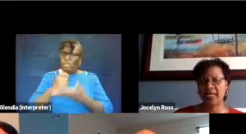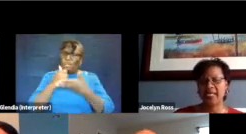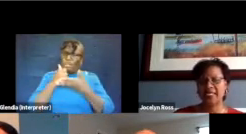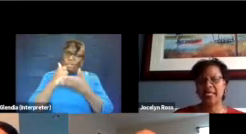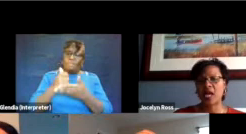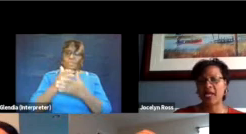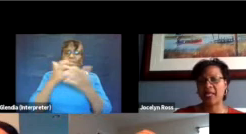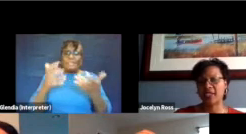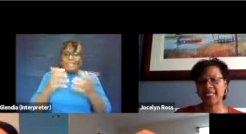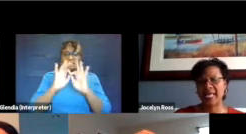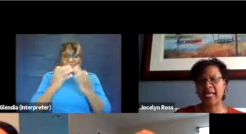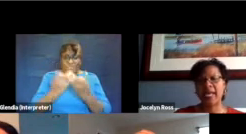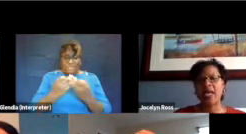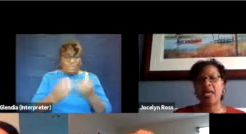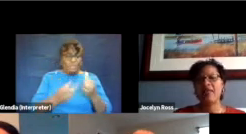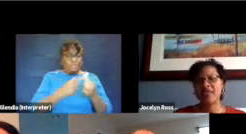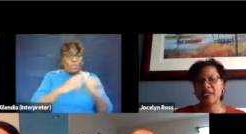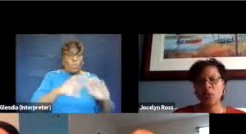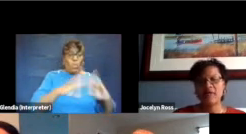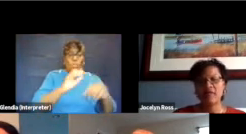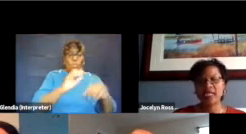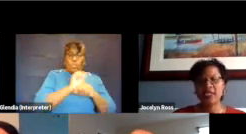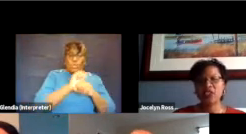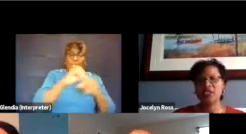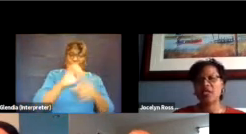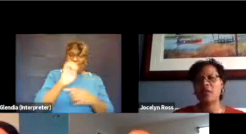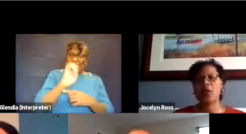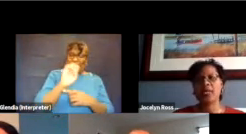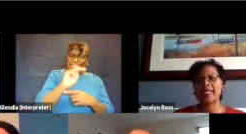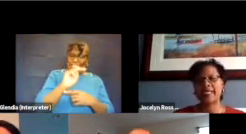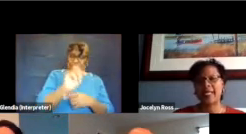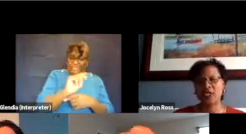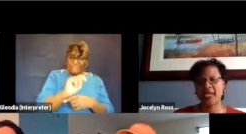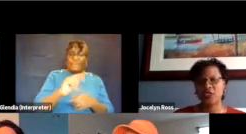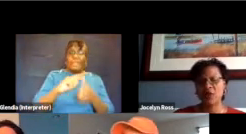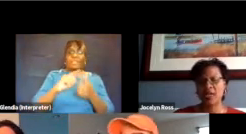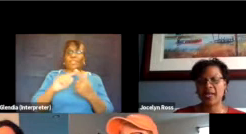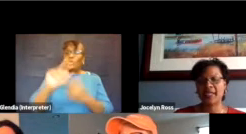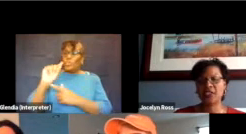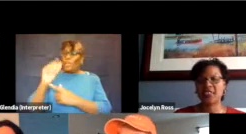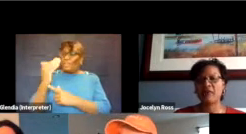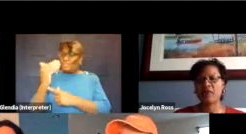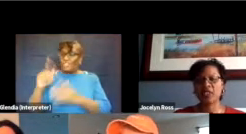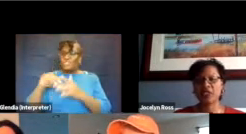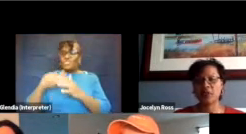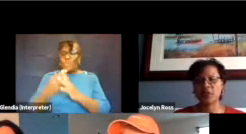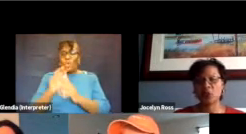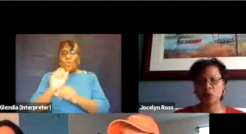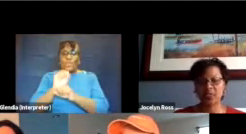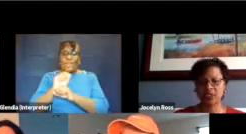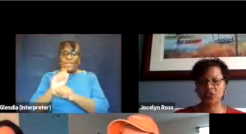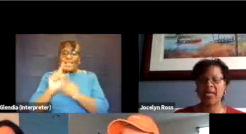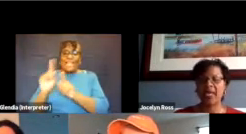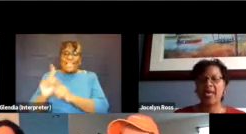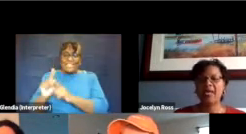pediatric ENT and audiology setting. And then in 2015, she started working as an educational audiologist at Richland II